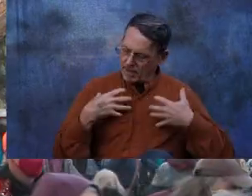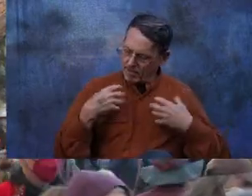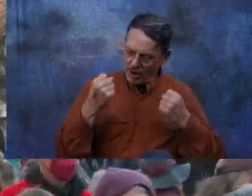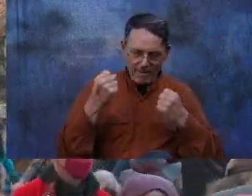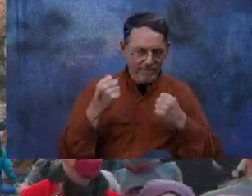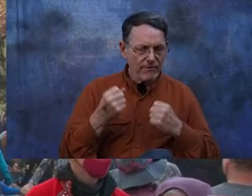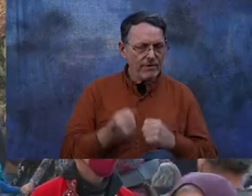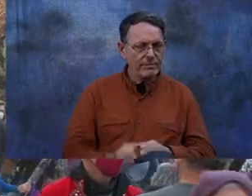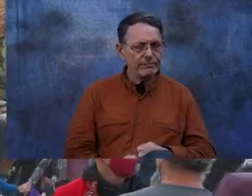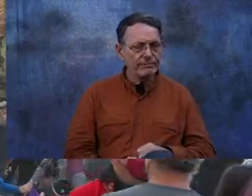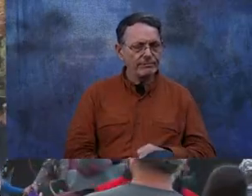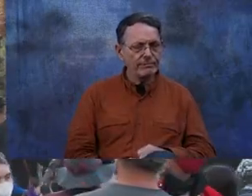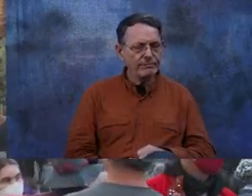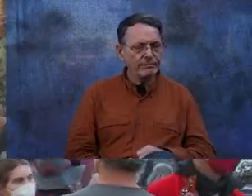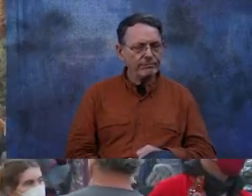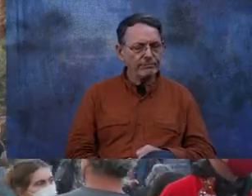braved.